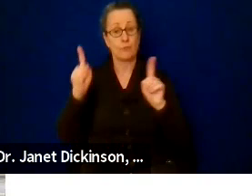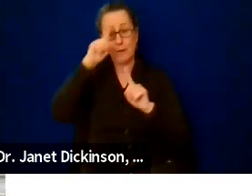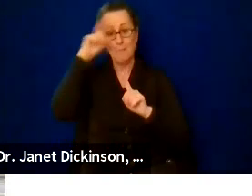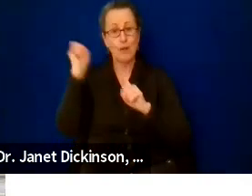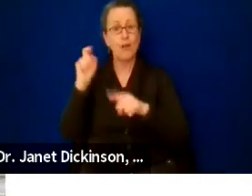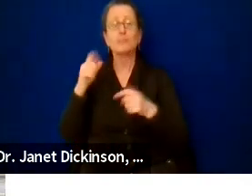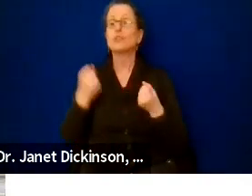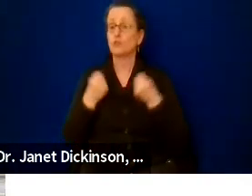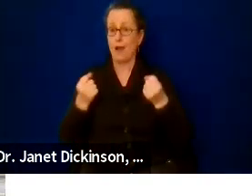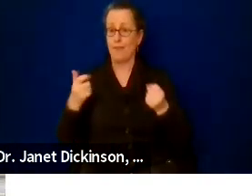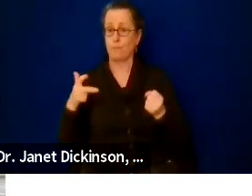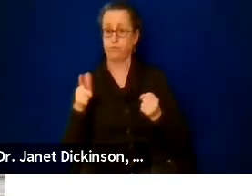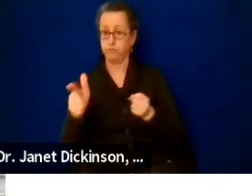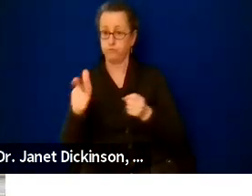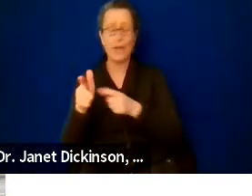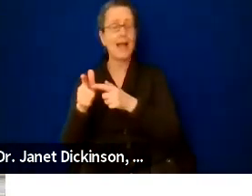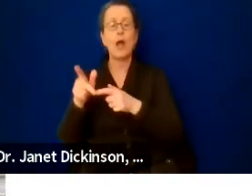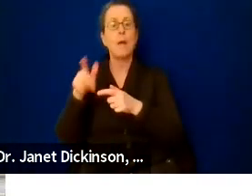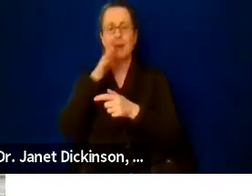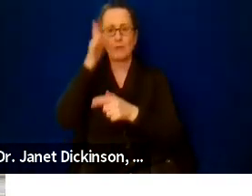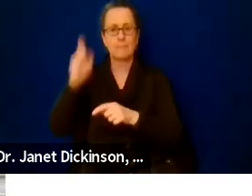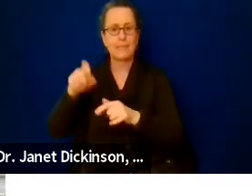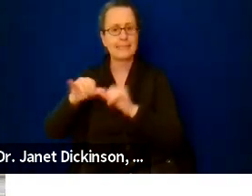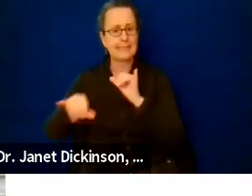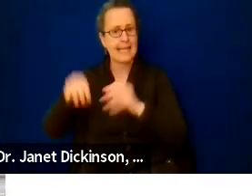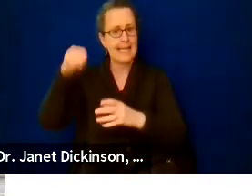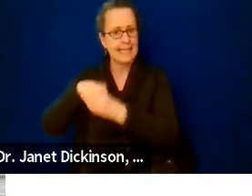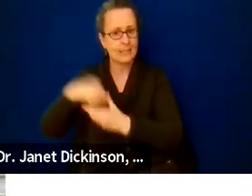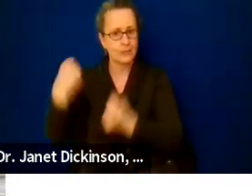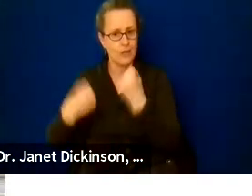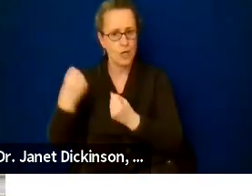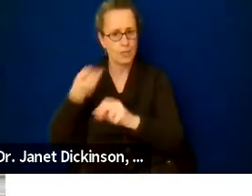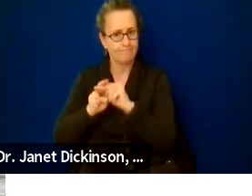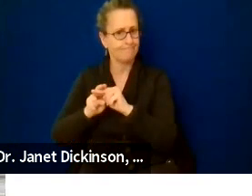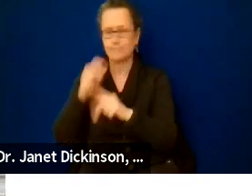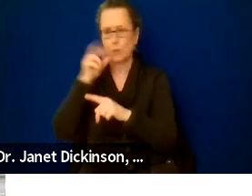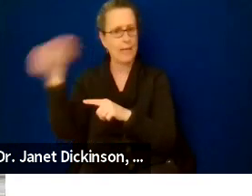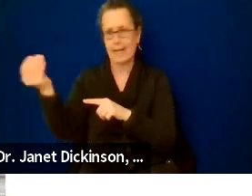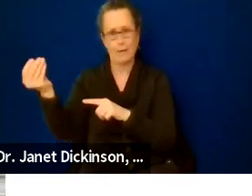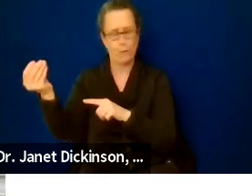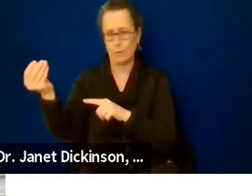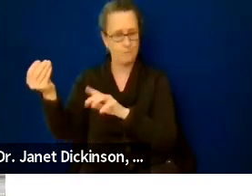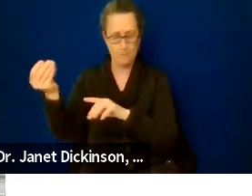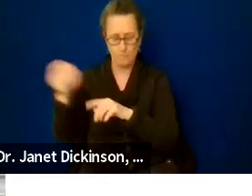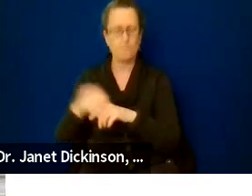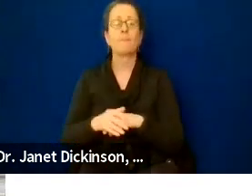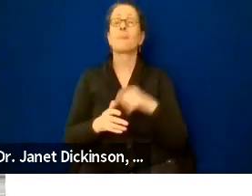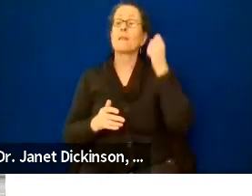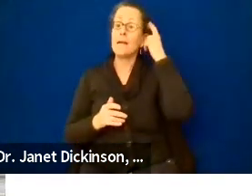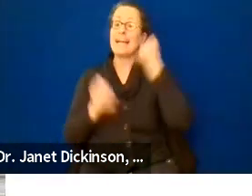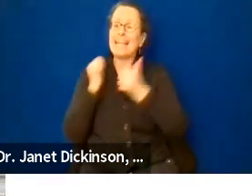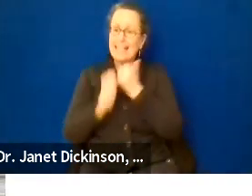central meeting place for everyone. So at AEL, each of the classrooms are using different